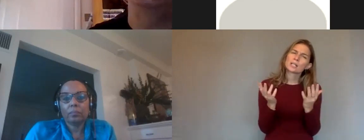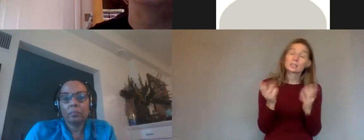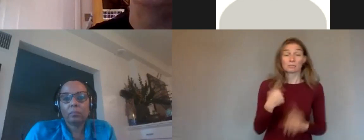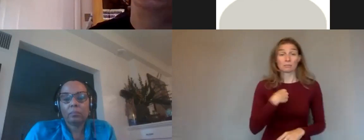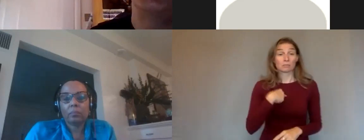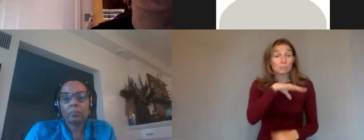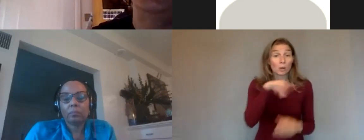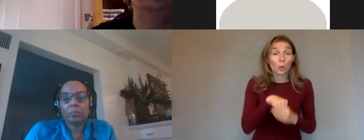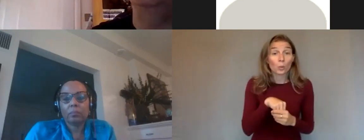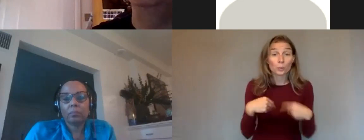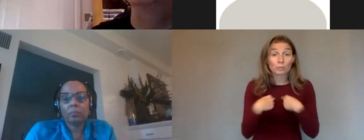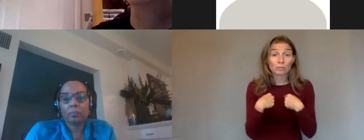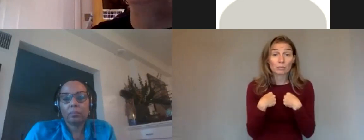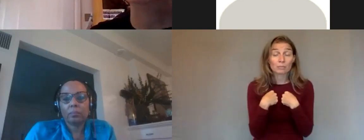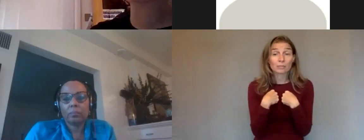myself in that, of course,